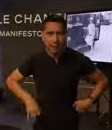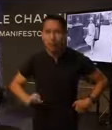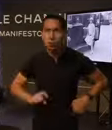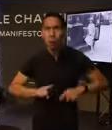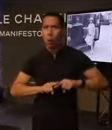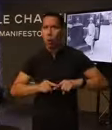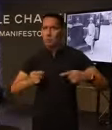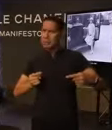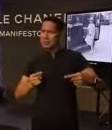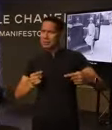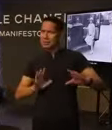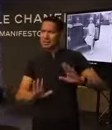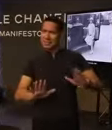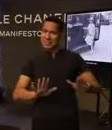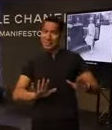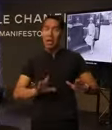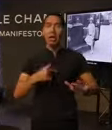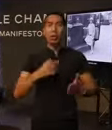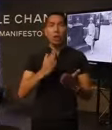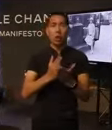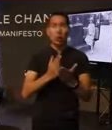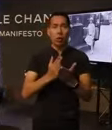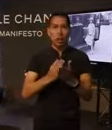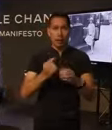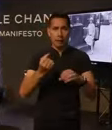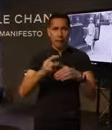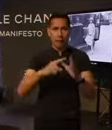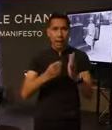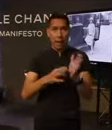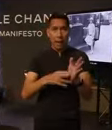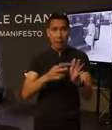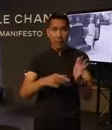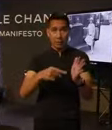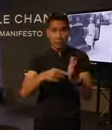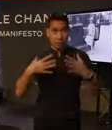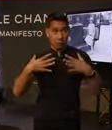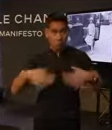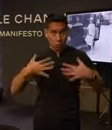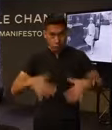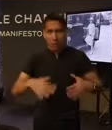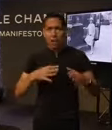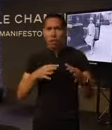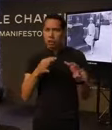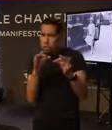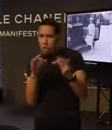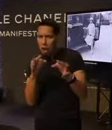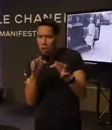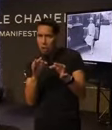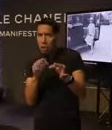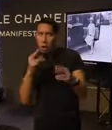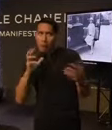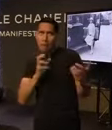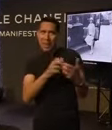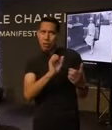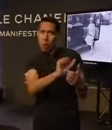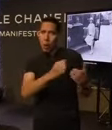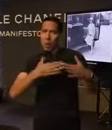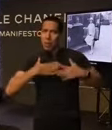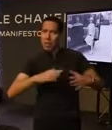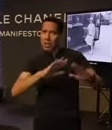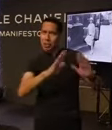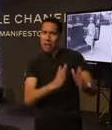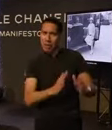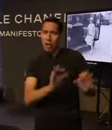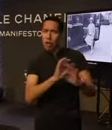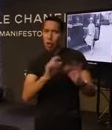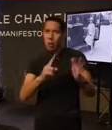opposite silhouette. And so the garments that she was designing were very much designed for her body shape rather than that Edwardian